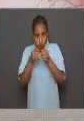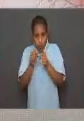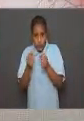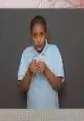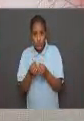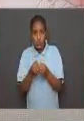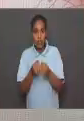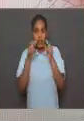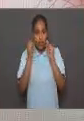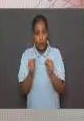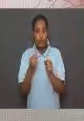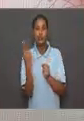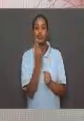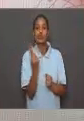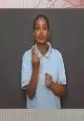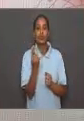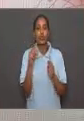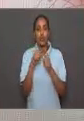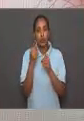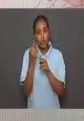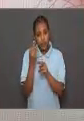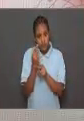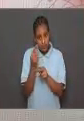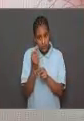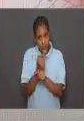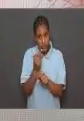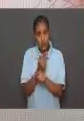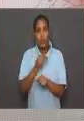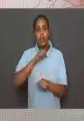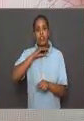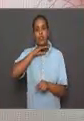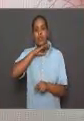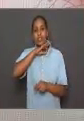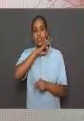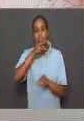Decomposition can also be used to create fossil fuels.